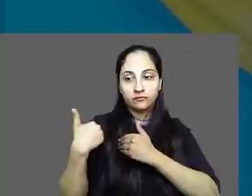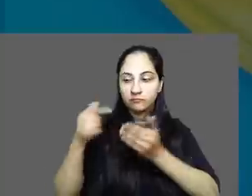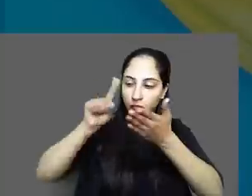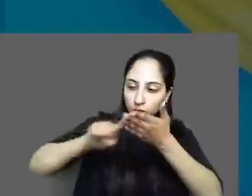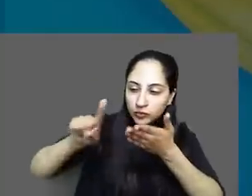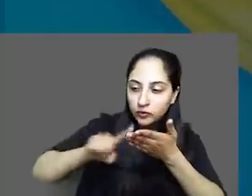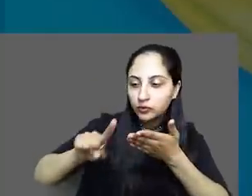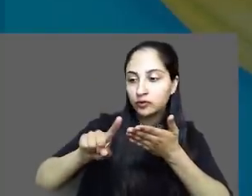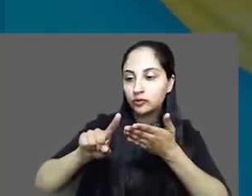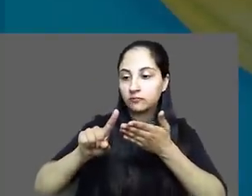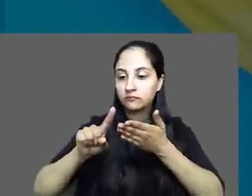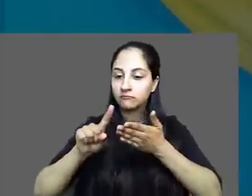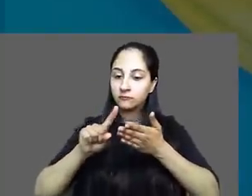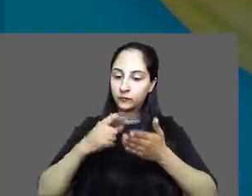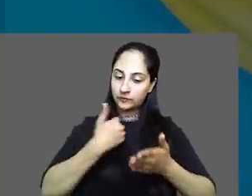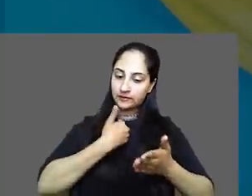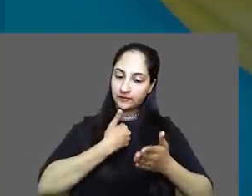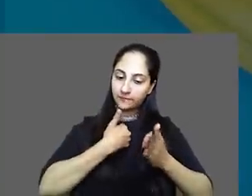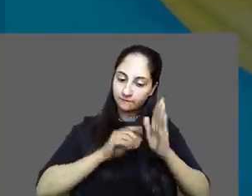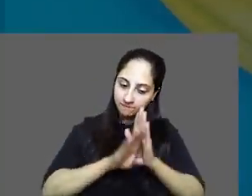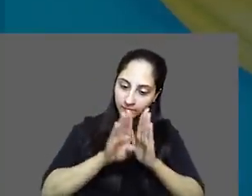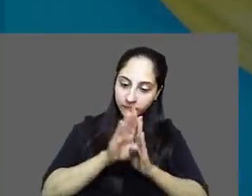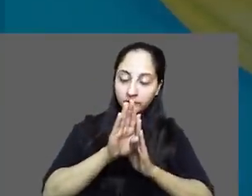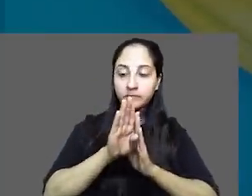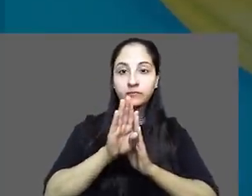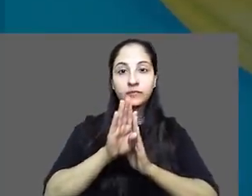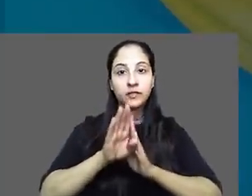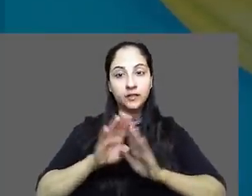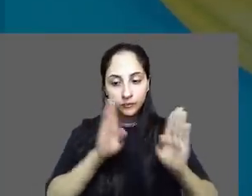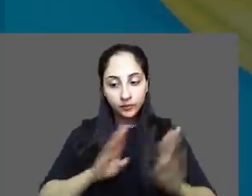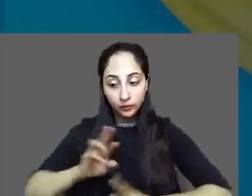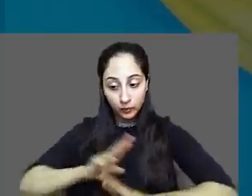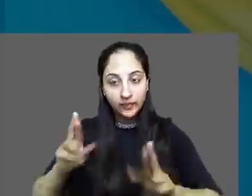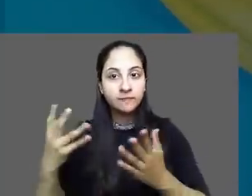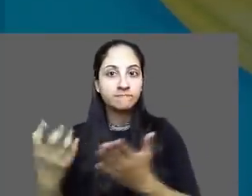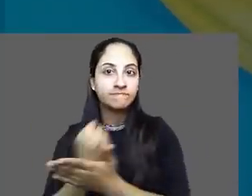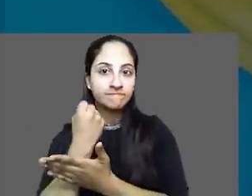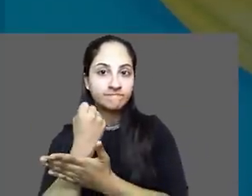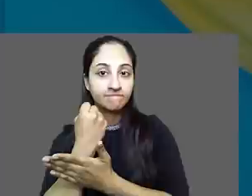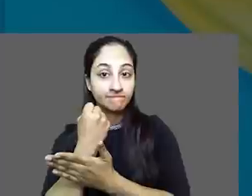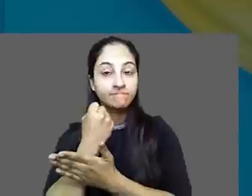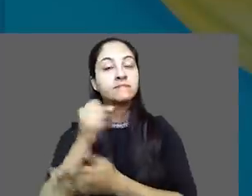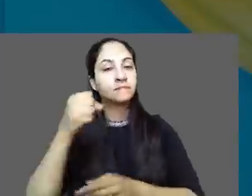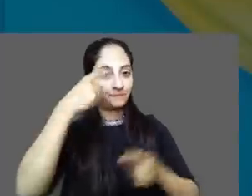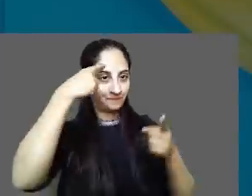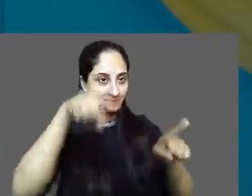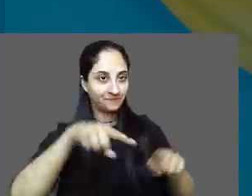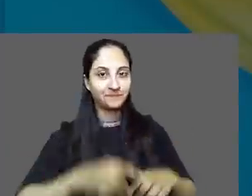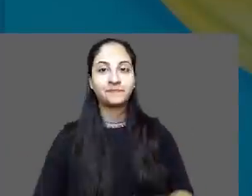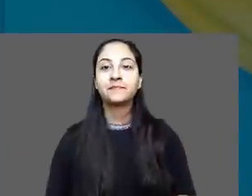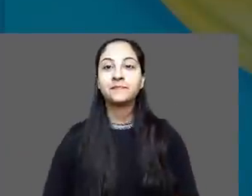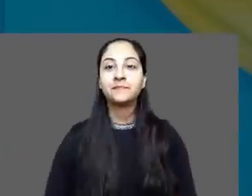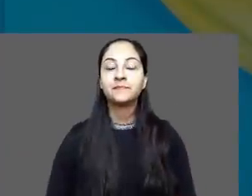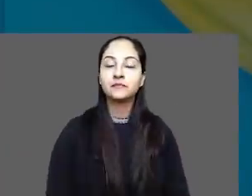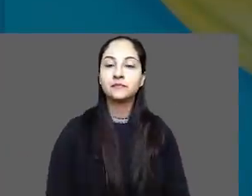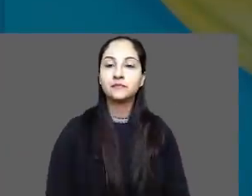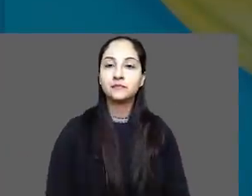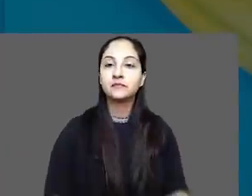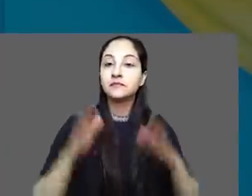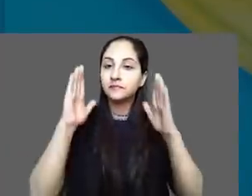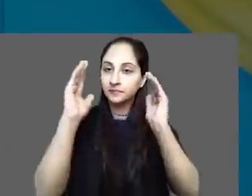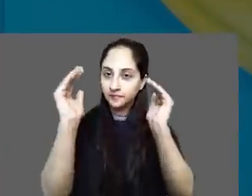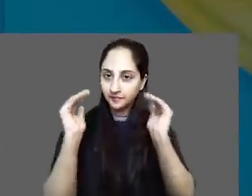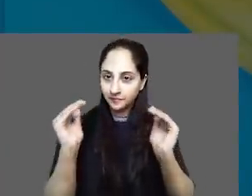you were on every single week talking to us directly to thousands of people. And I've got two questions. The first one is, did you think that's what